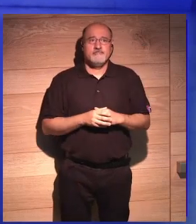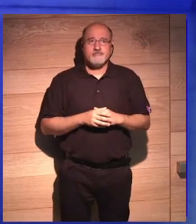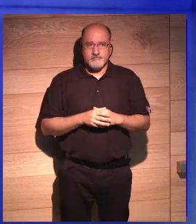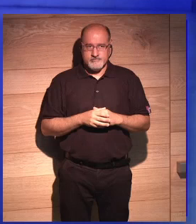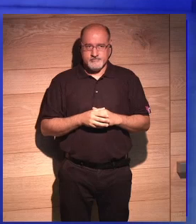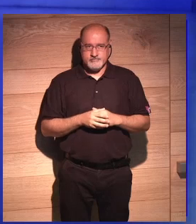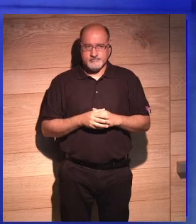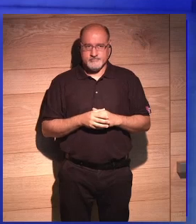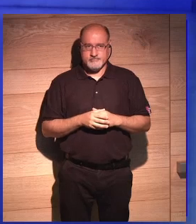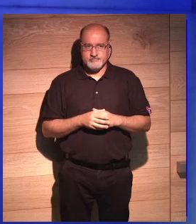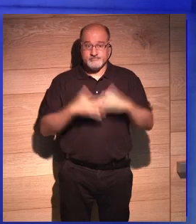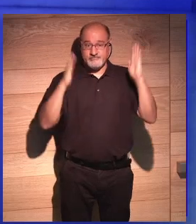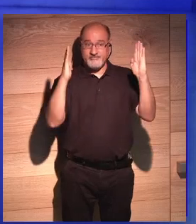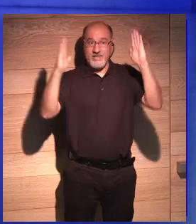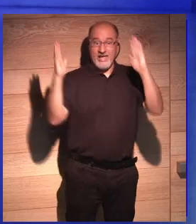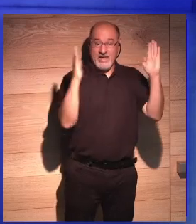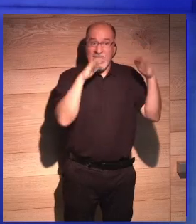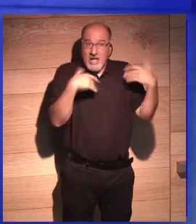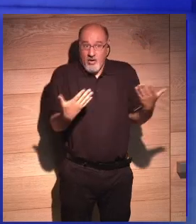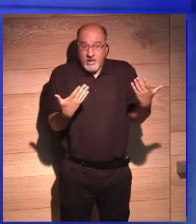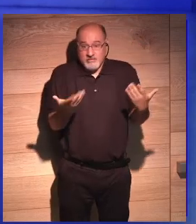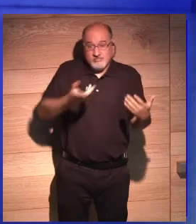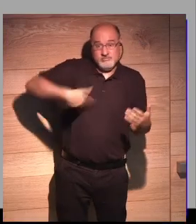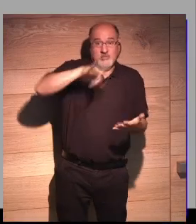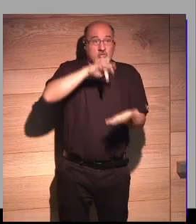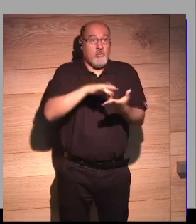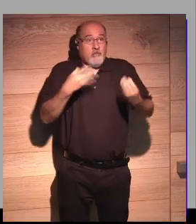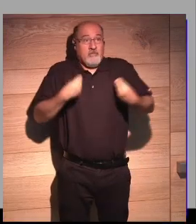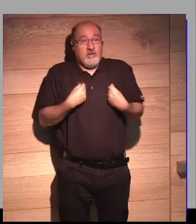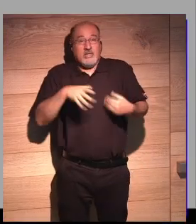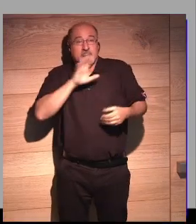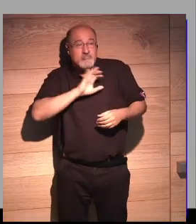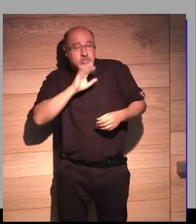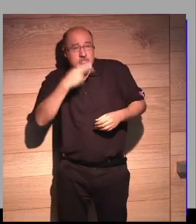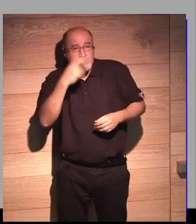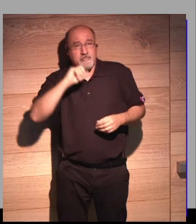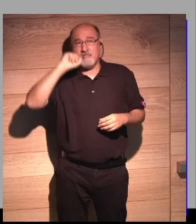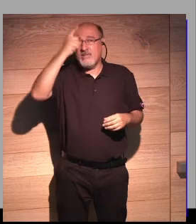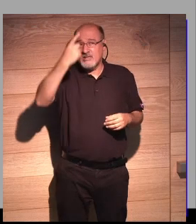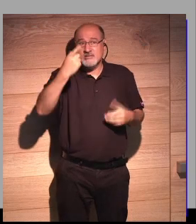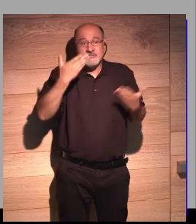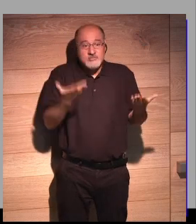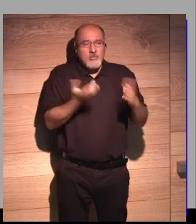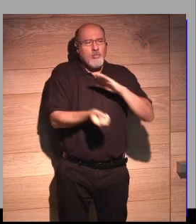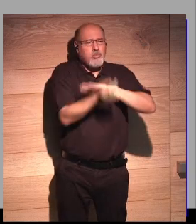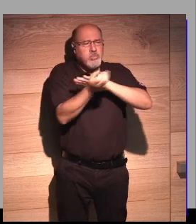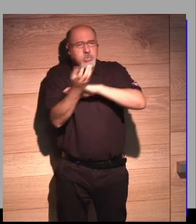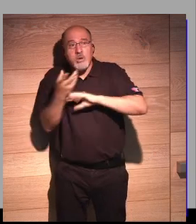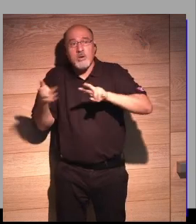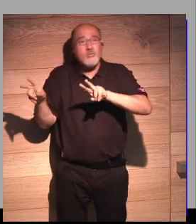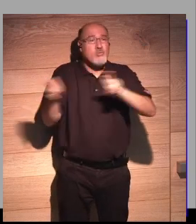It's for me, I'm interested in why we're making these new stories with the technology. And